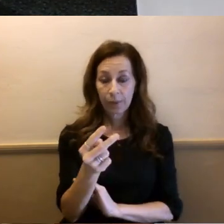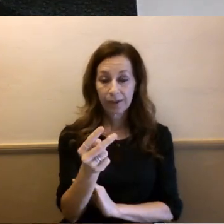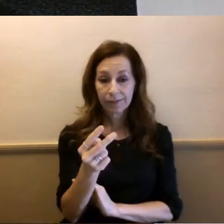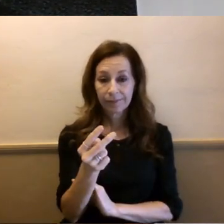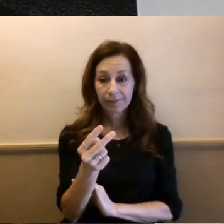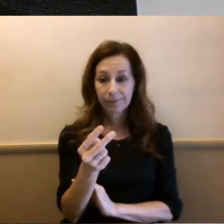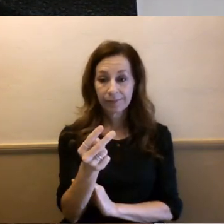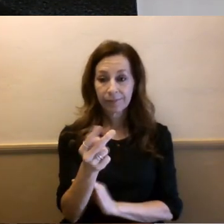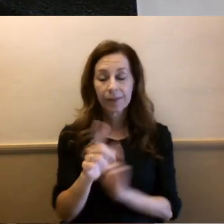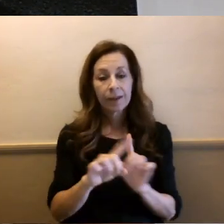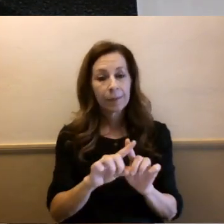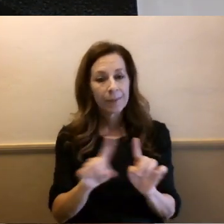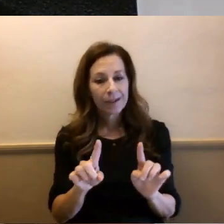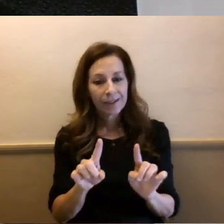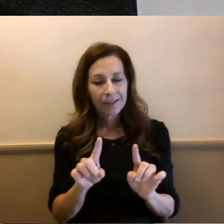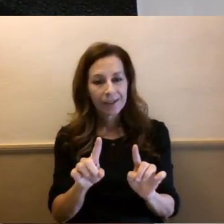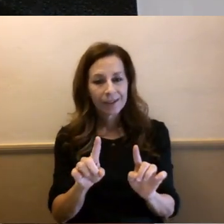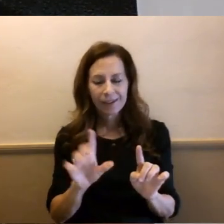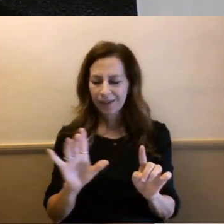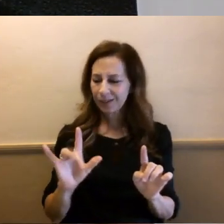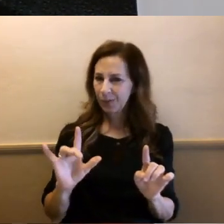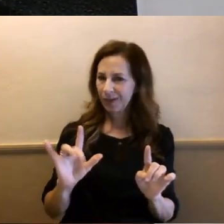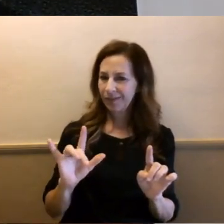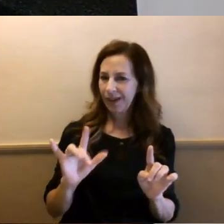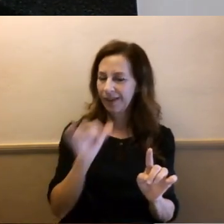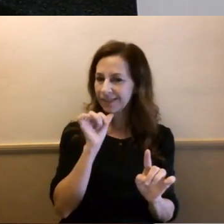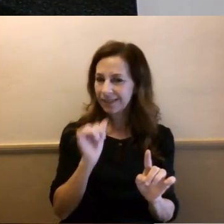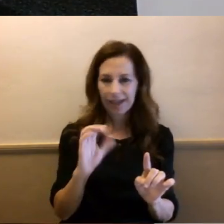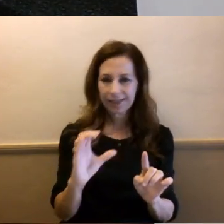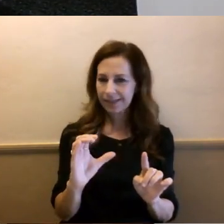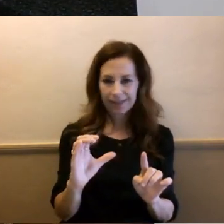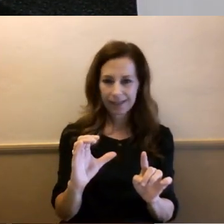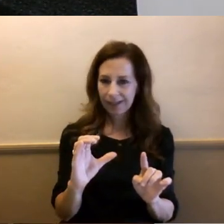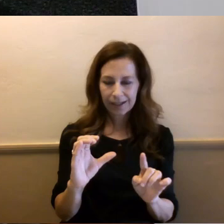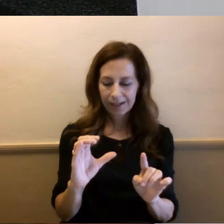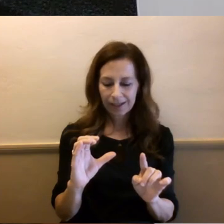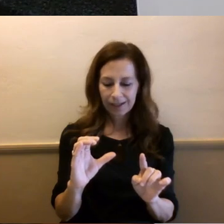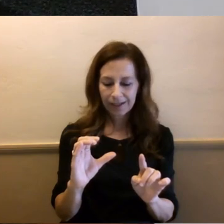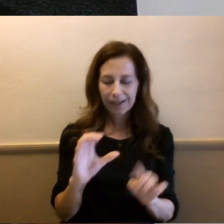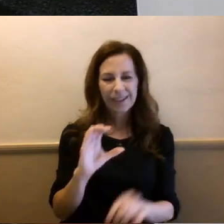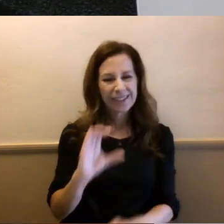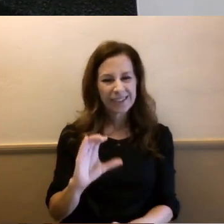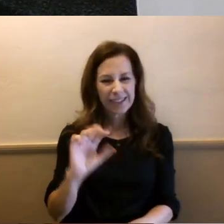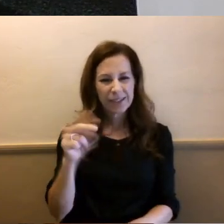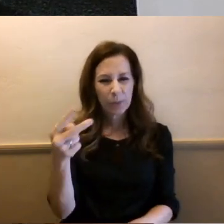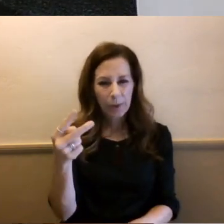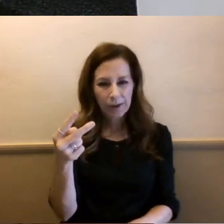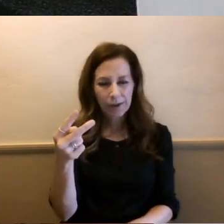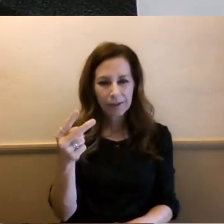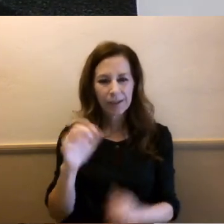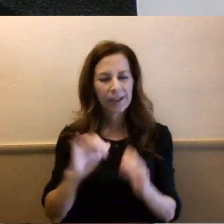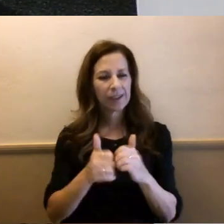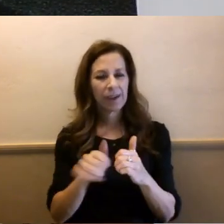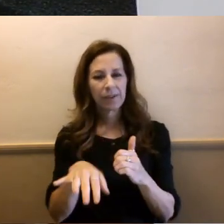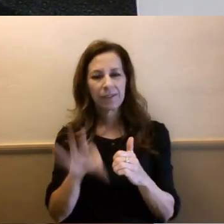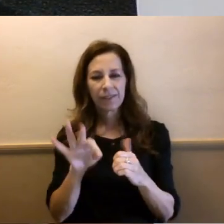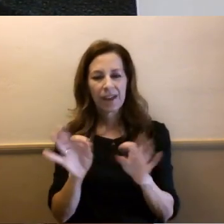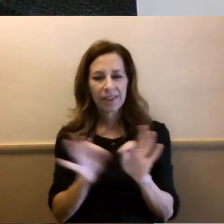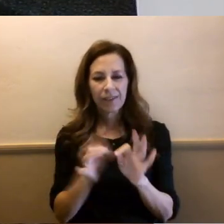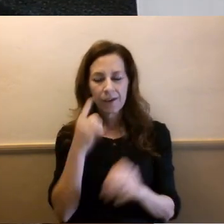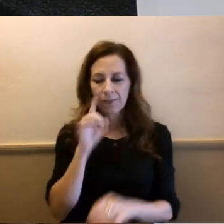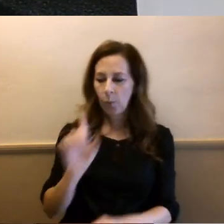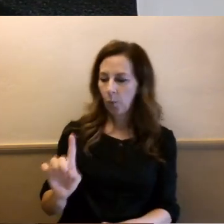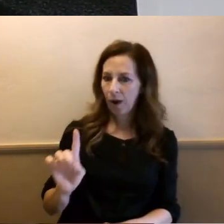squared. But 25 isn't C, 25 is C squared. So how do I get the value